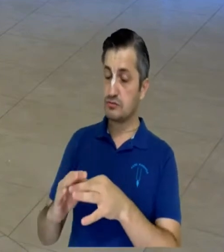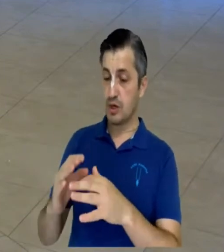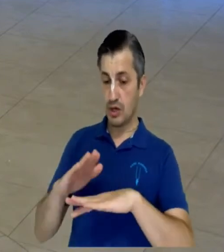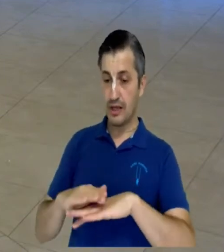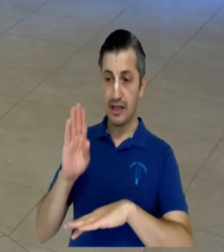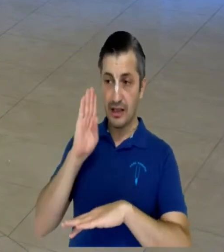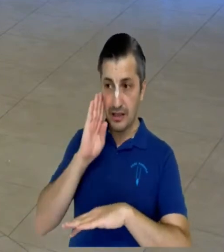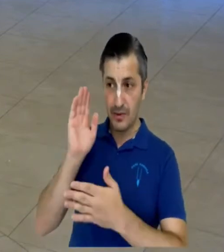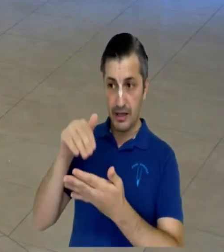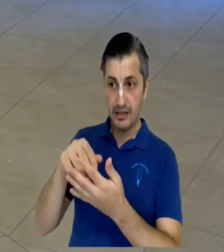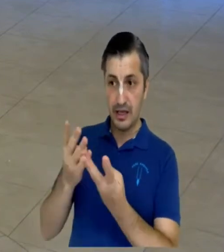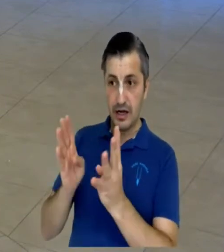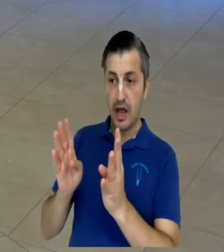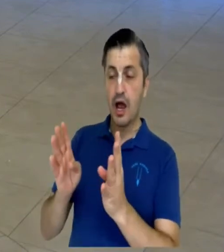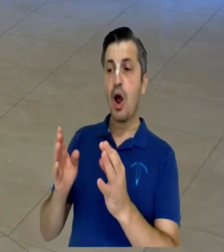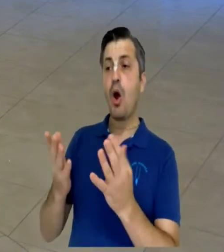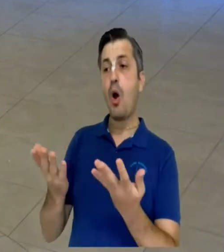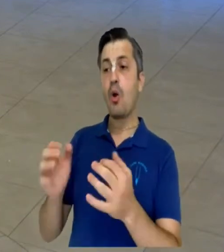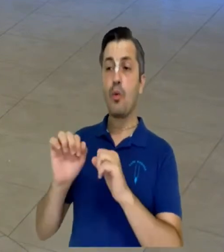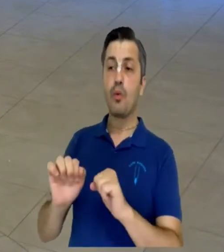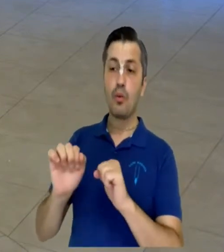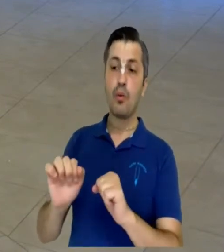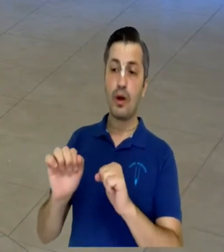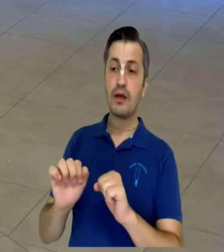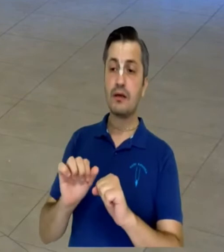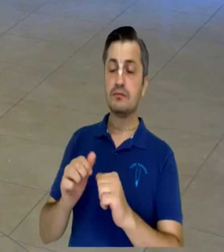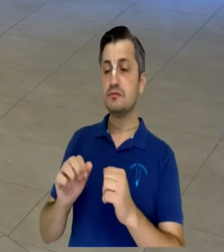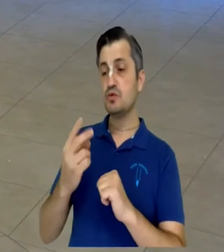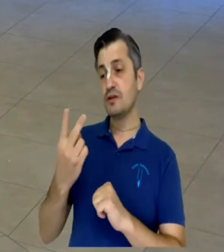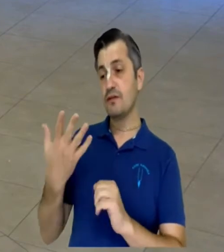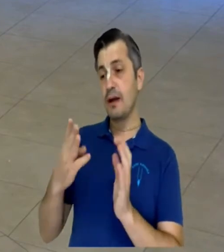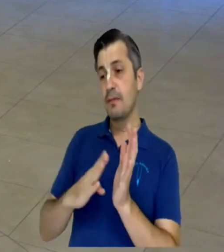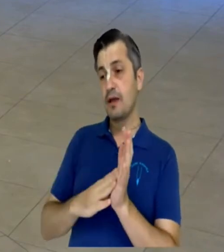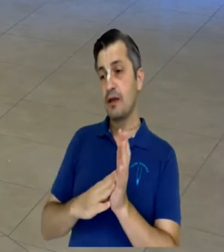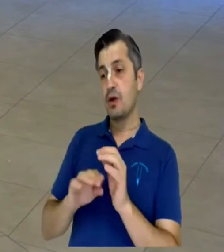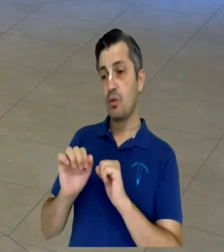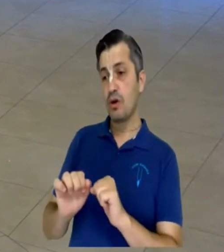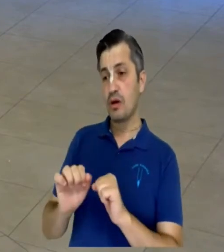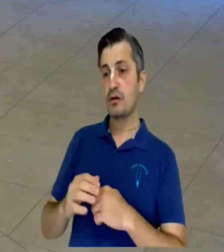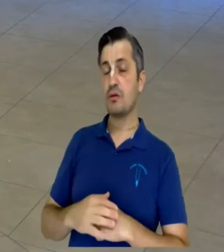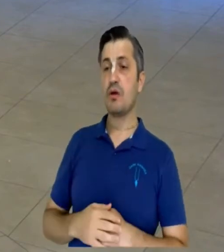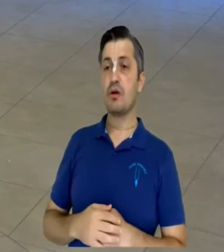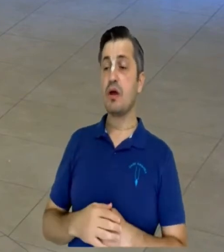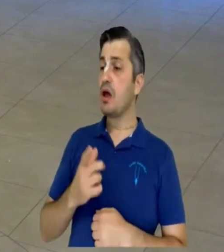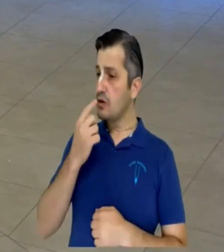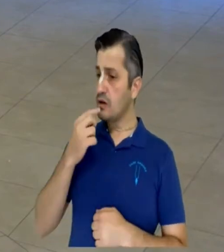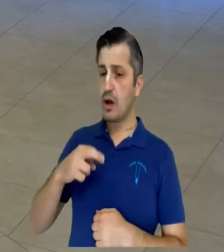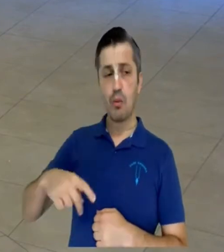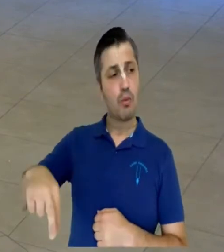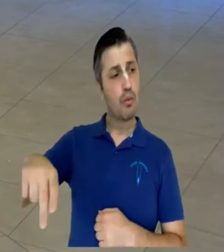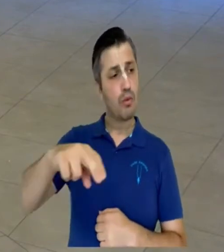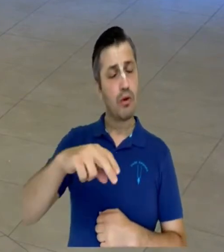and have a look. Yes, if you please. Yes, please, you can look around. You can see also the gardens and the